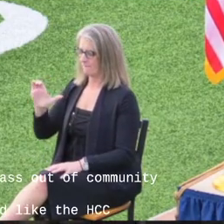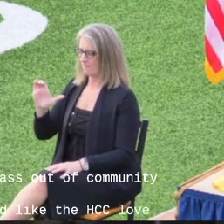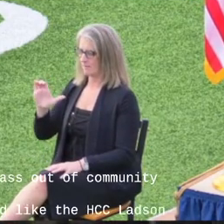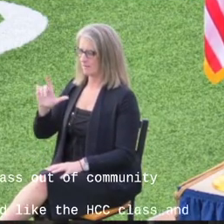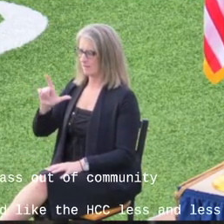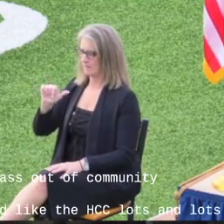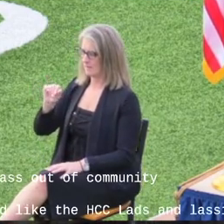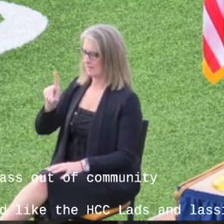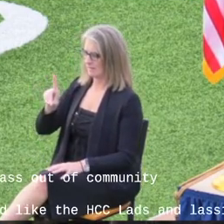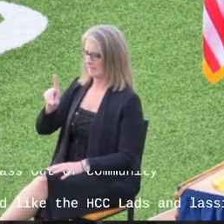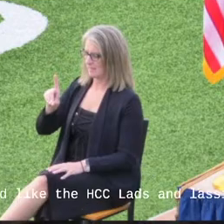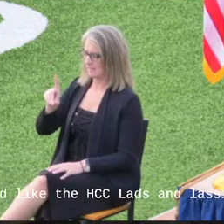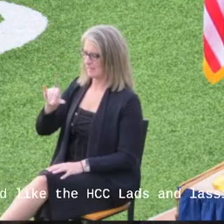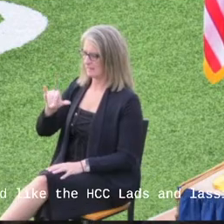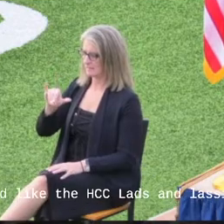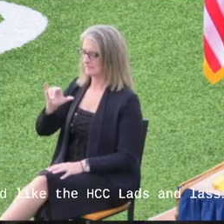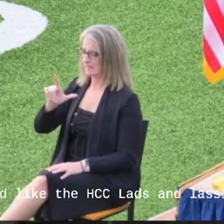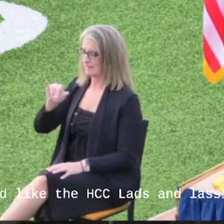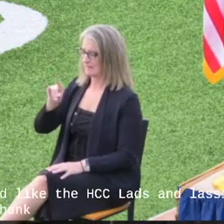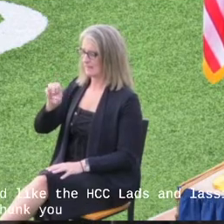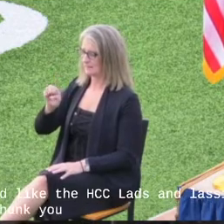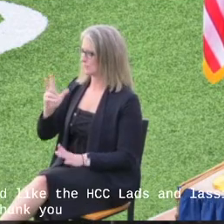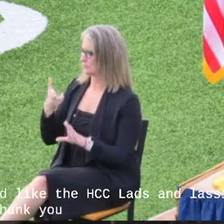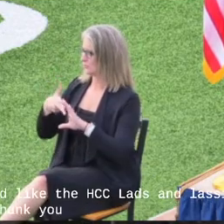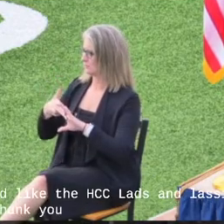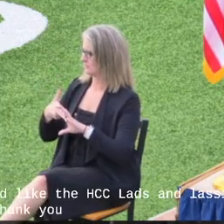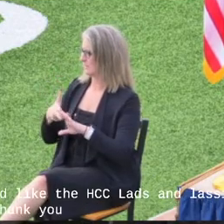Lads and lassies to join us again. Thank you.